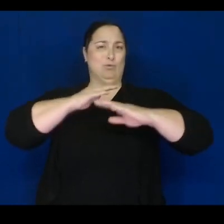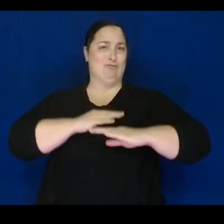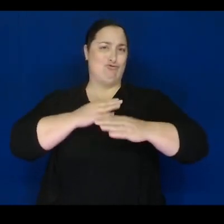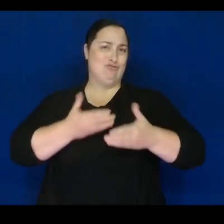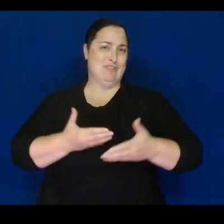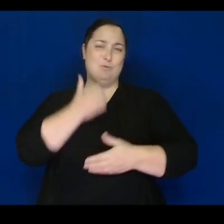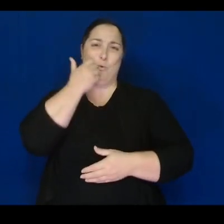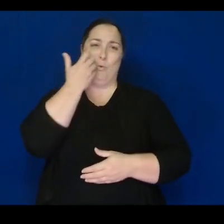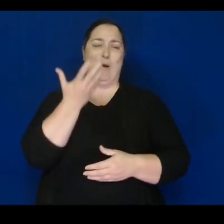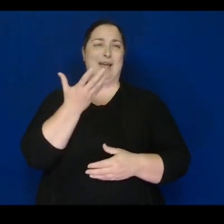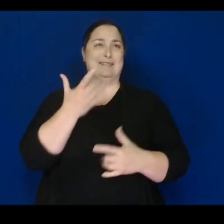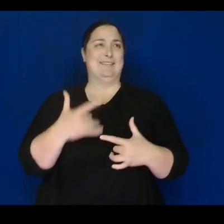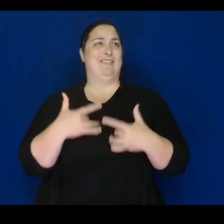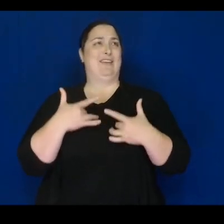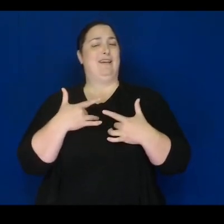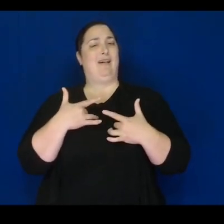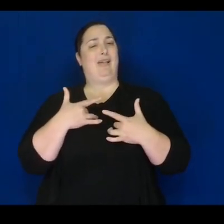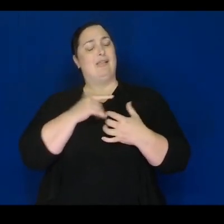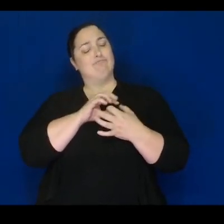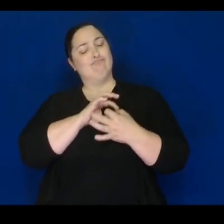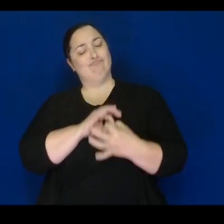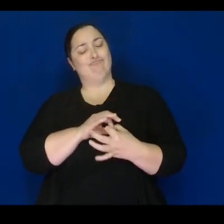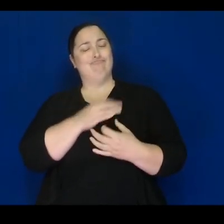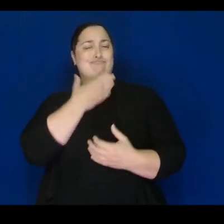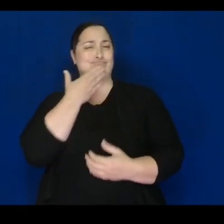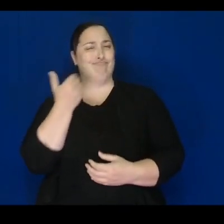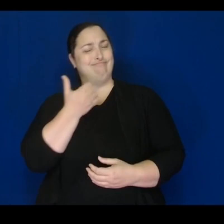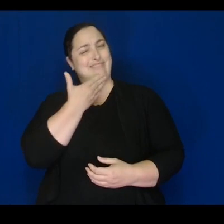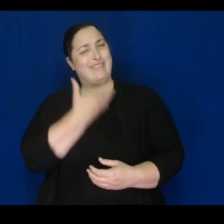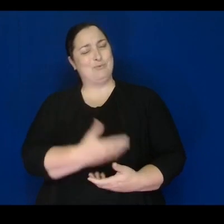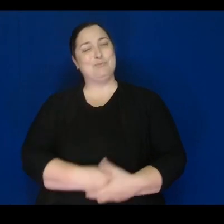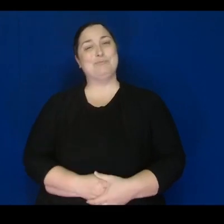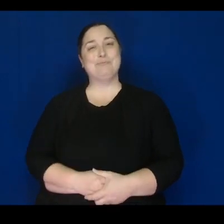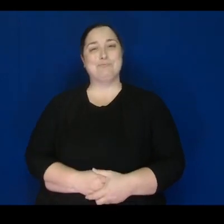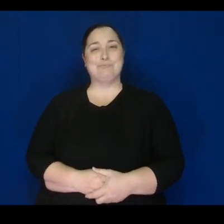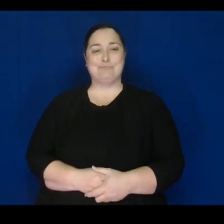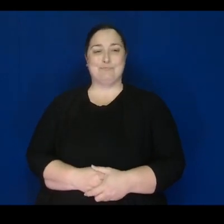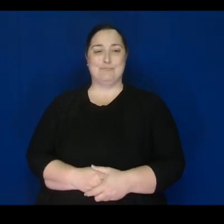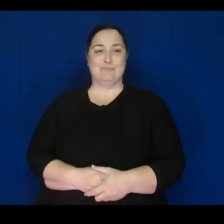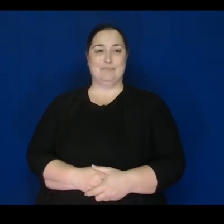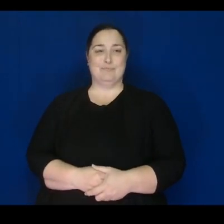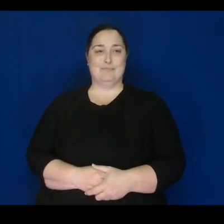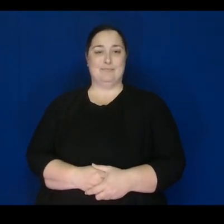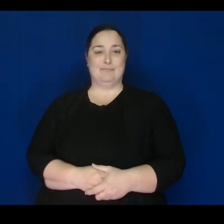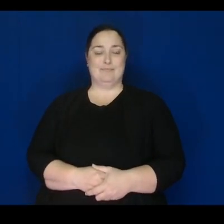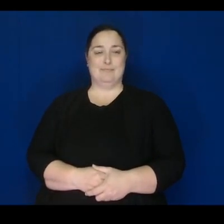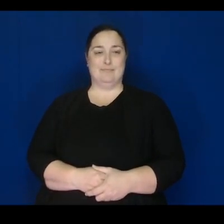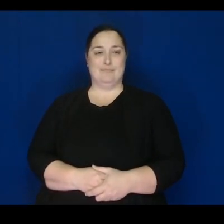always make us feel at peace and always at home, so thank you so much. I